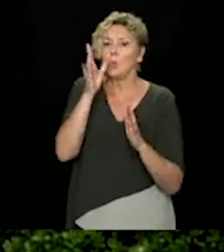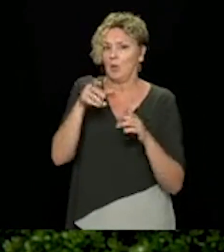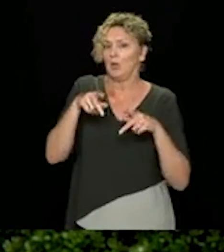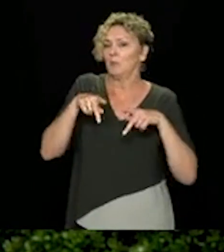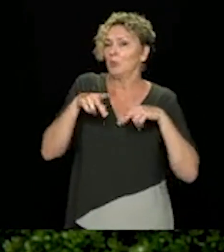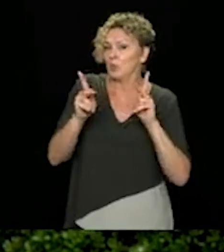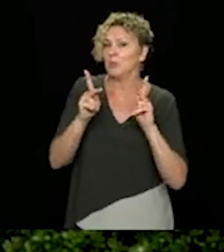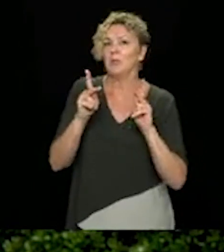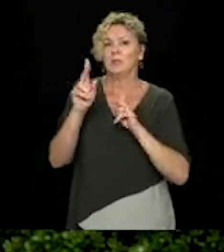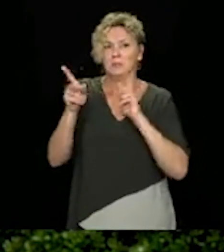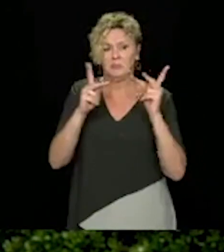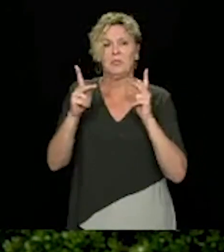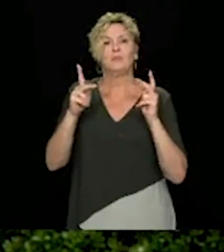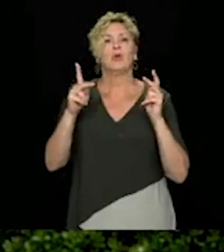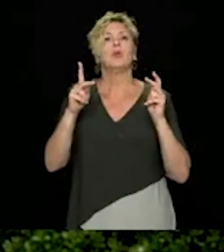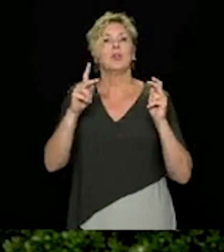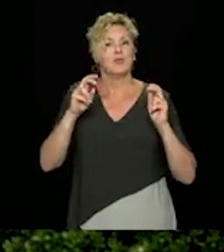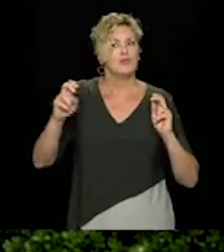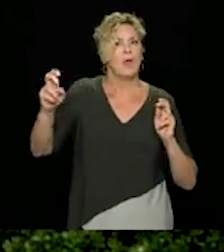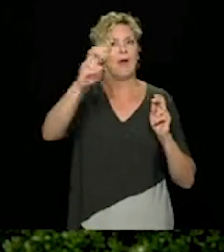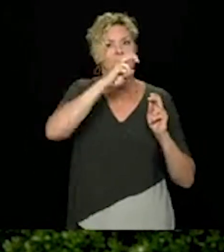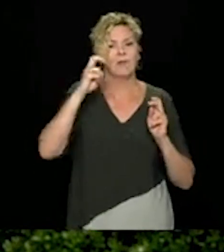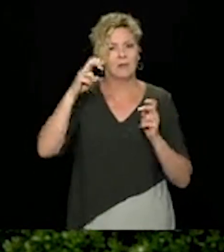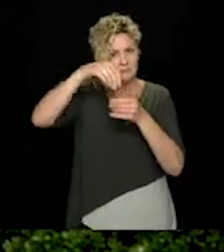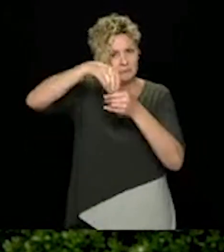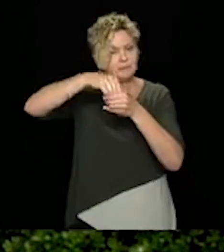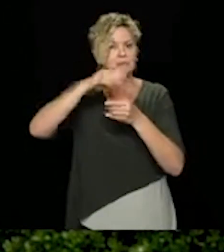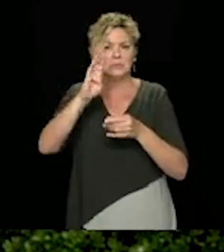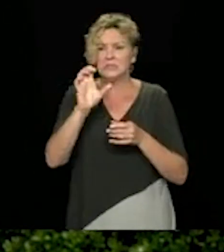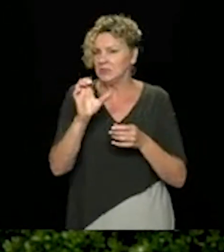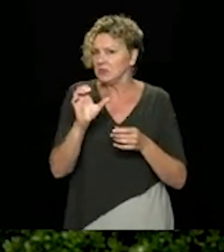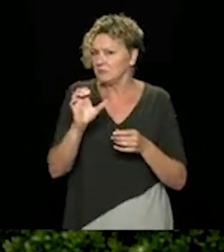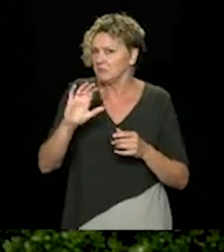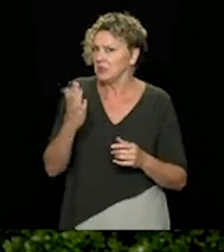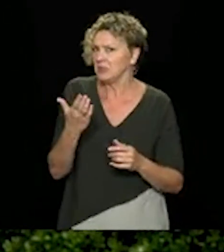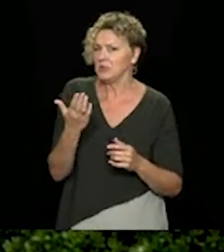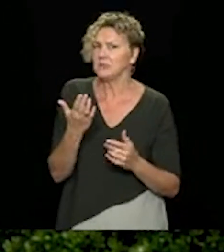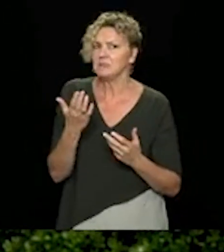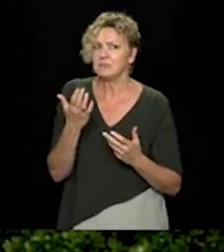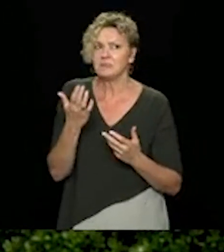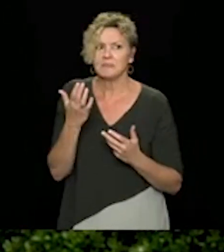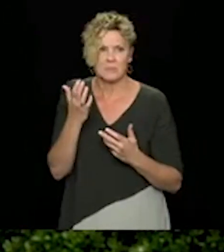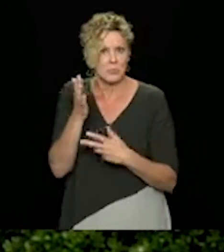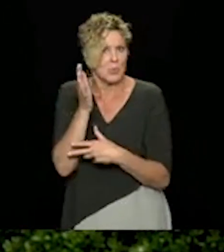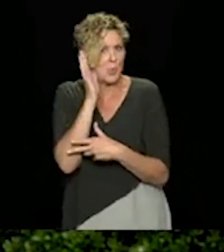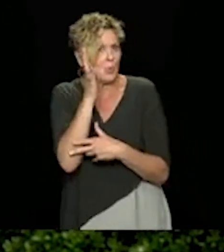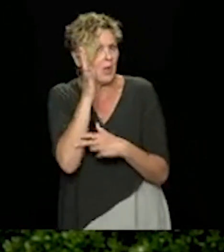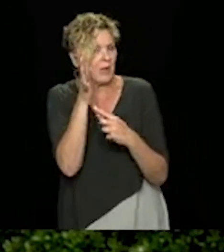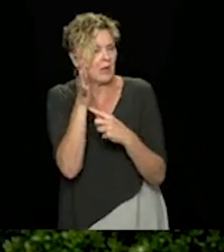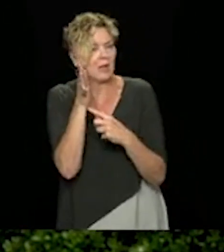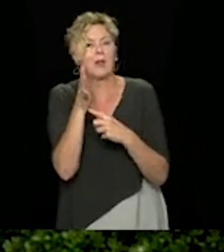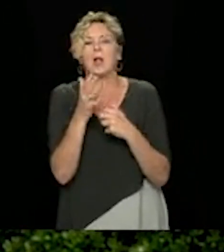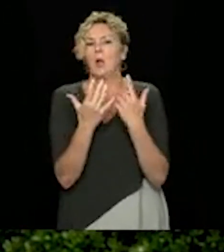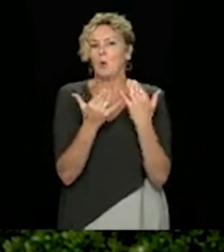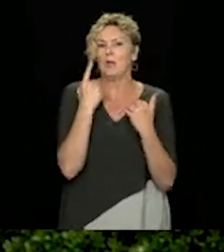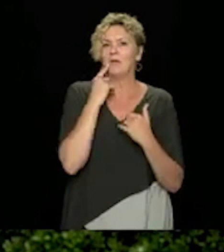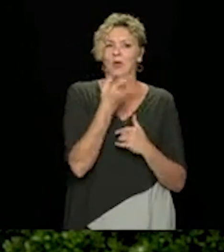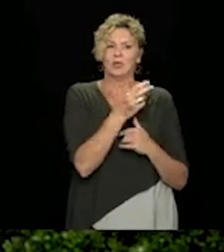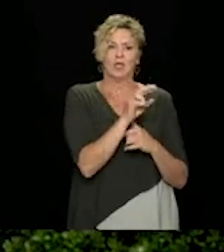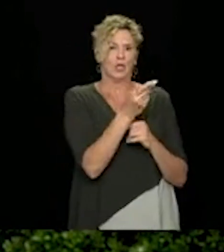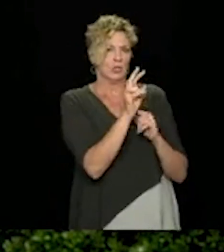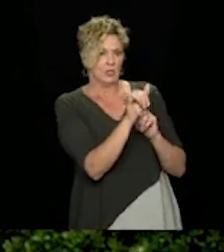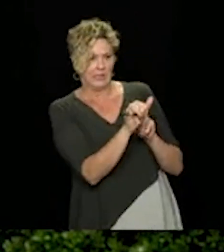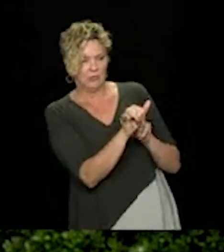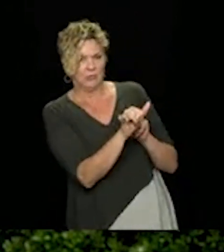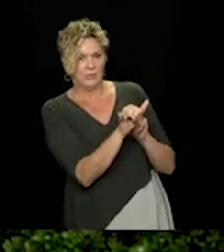make sure that the positive results we've been seeing over the past number of weeks continue. I think that we're going to be hearing an announcement from government